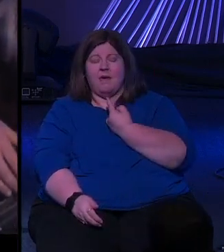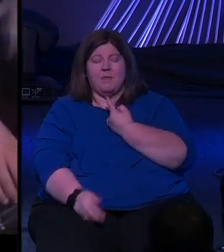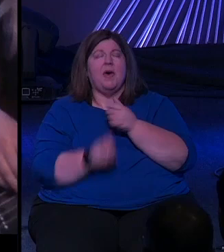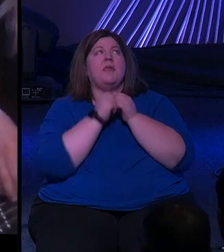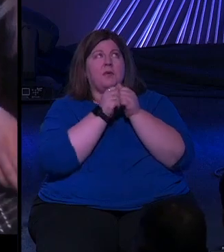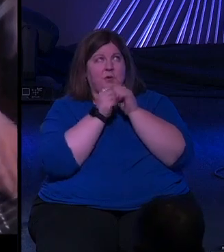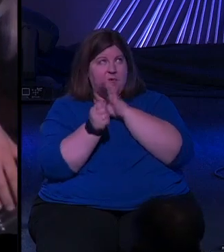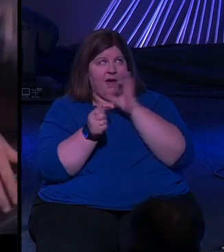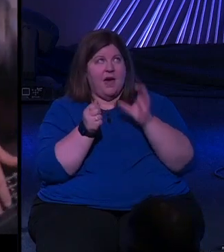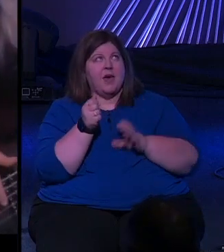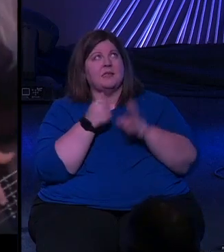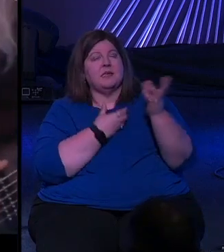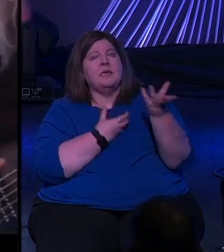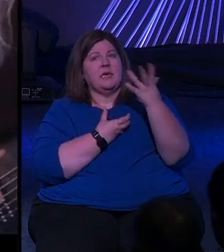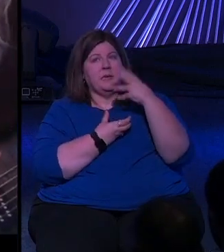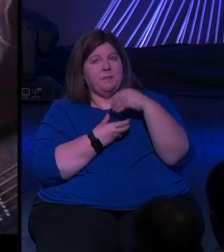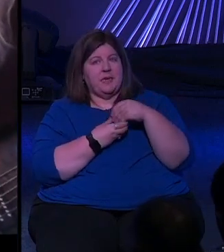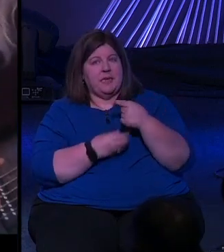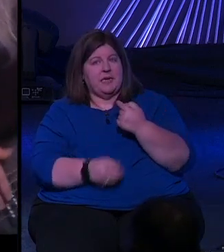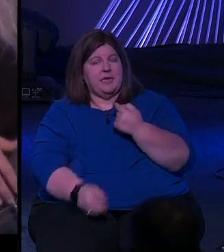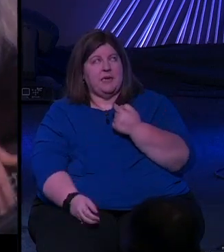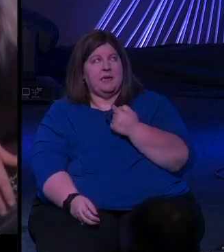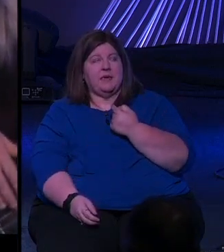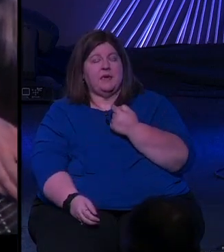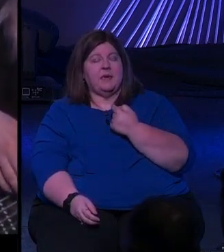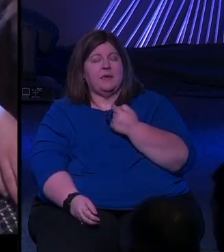I, but through Christ in me.